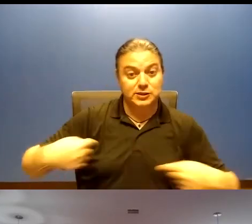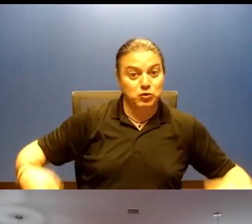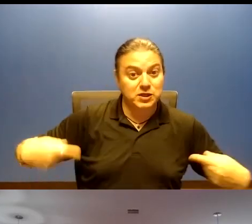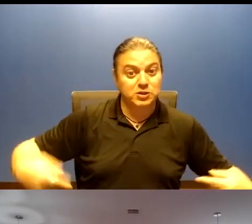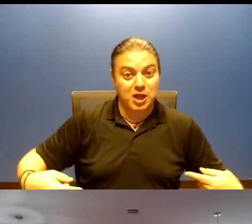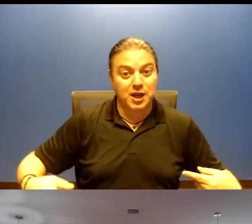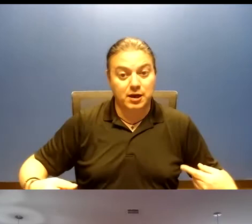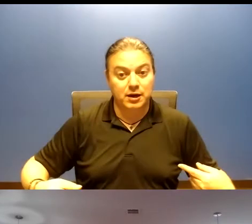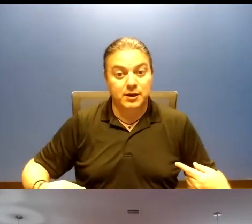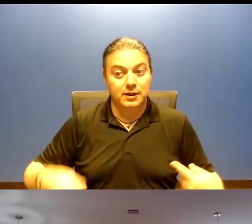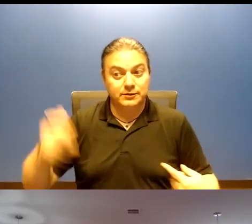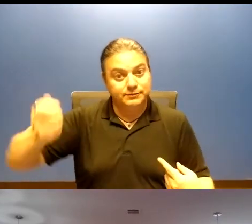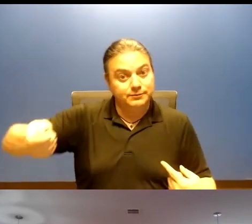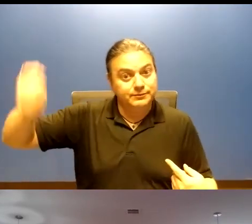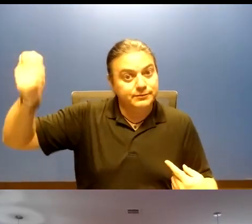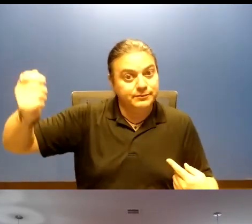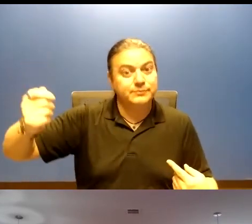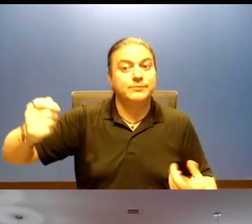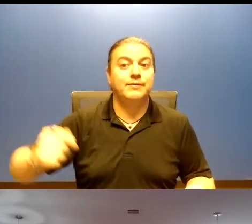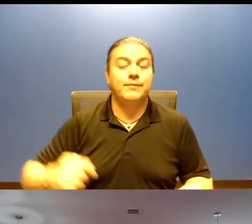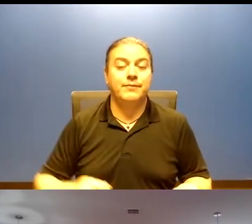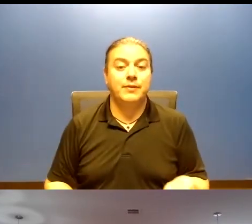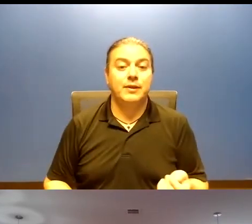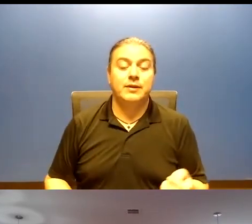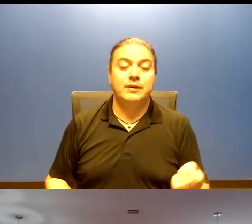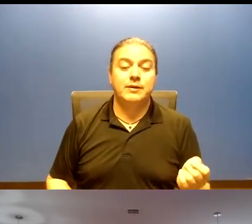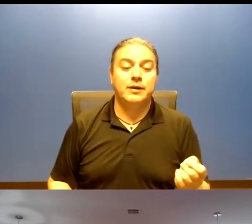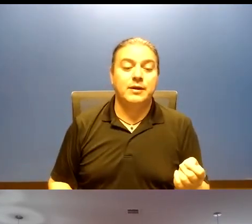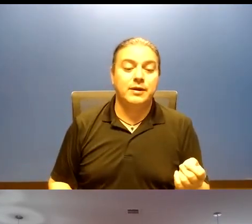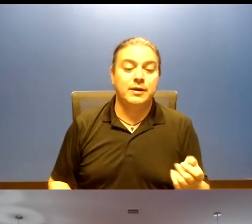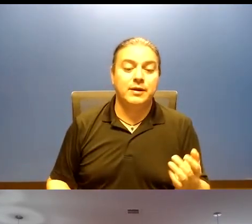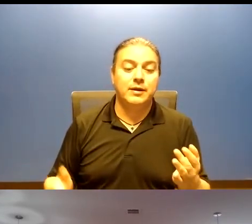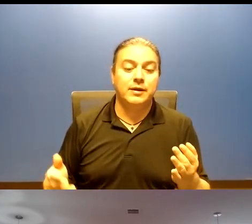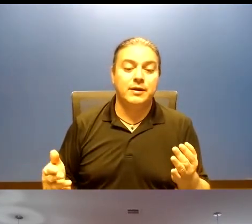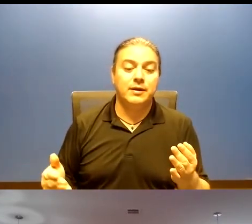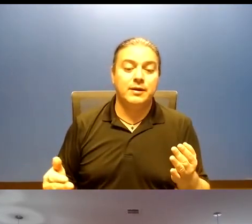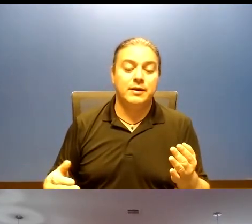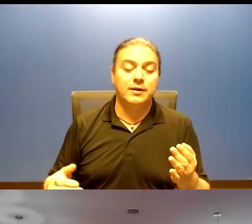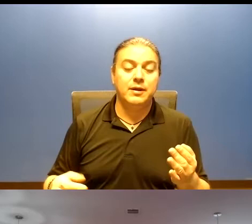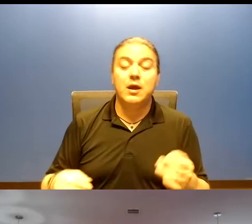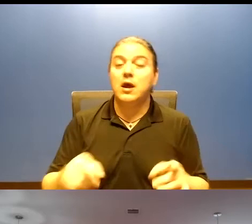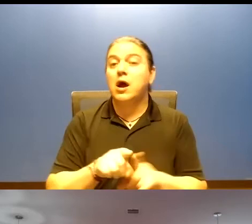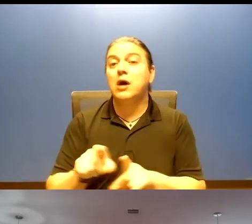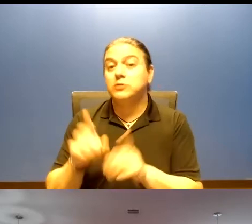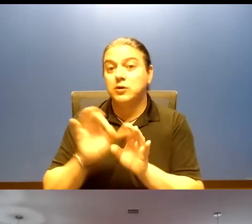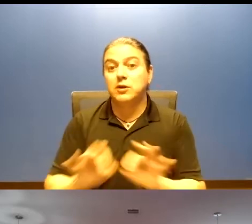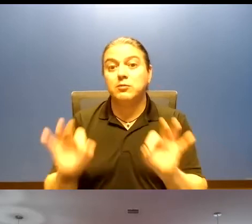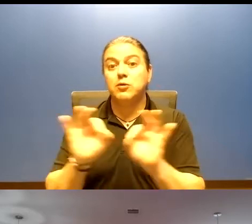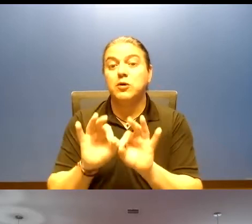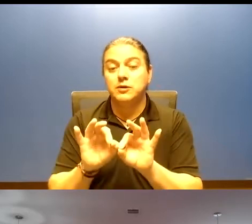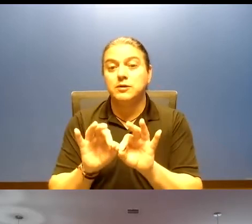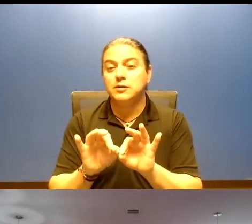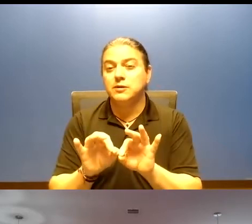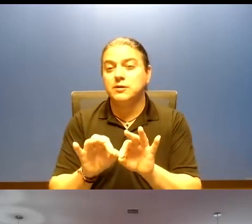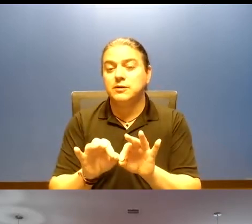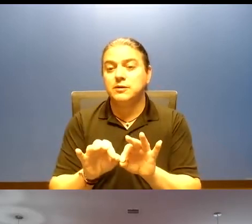that needs that ability to do so can and feel independent. And then the one thing that was also important for us as